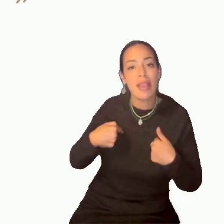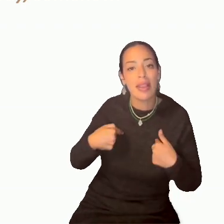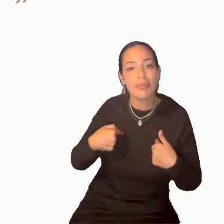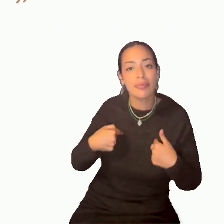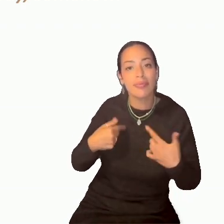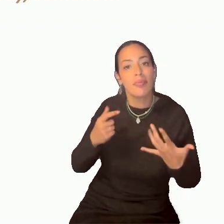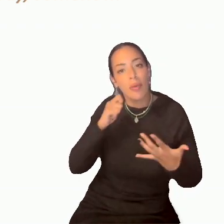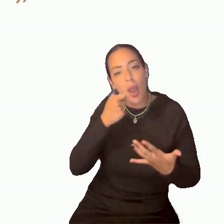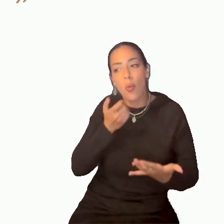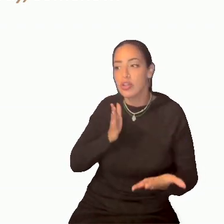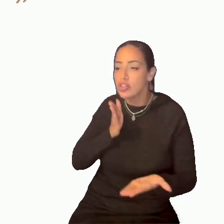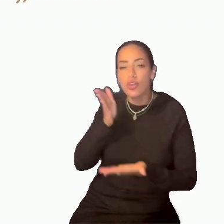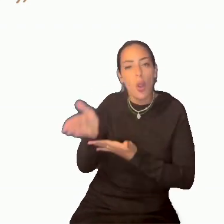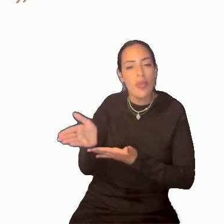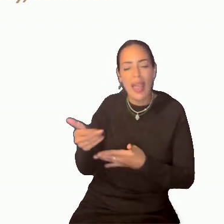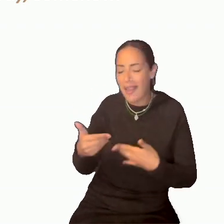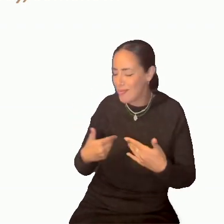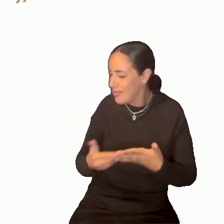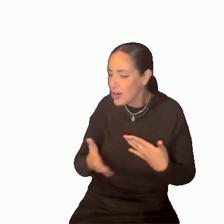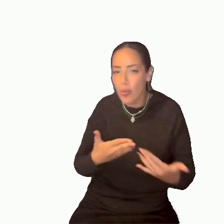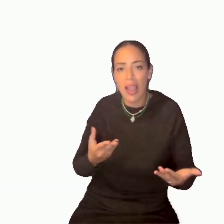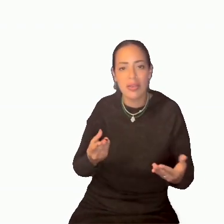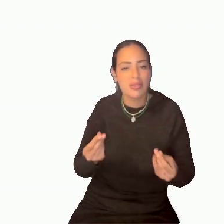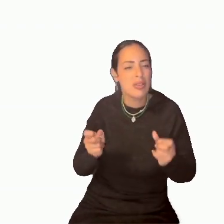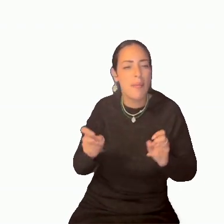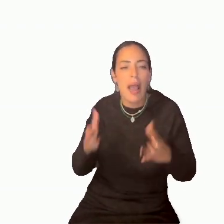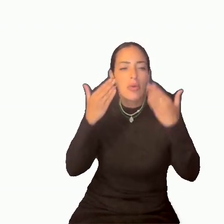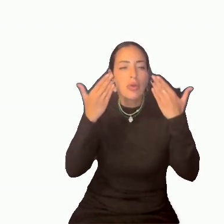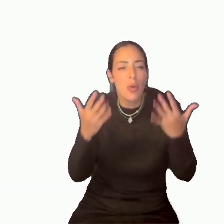going to get there anyway, somehow."